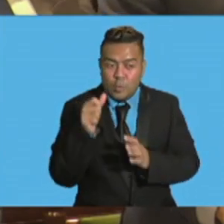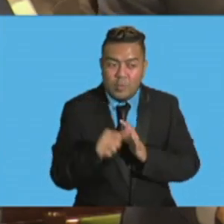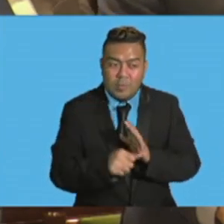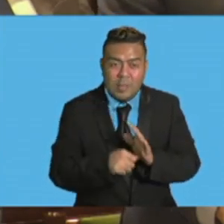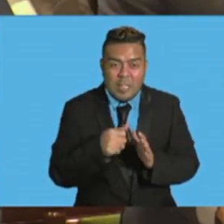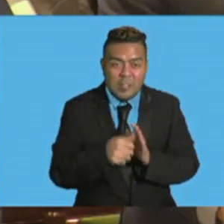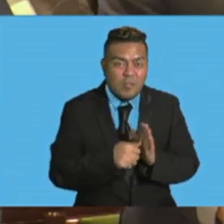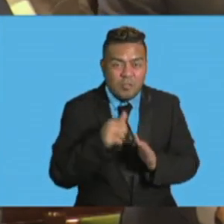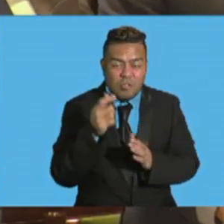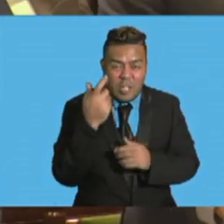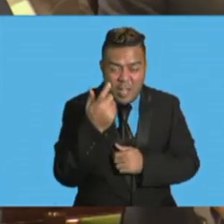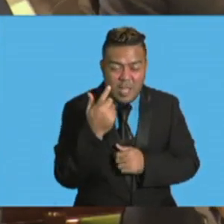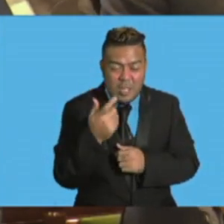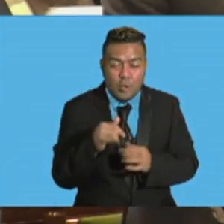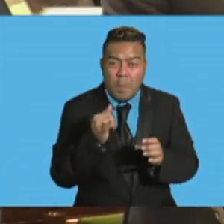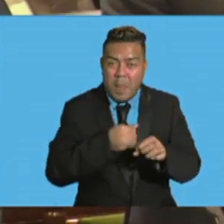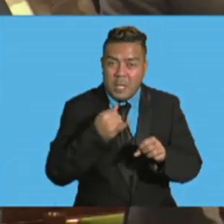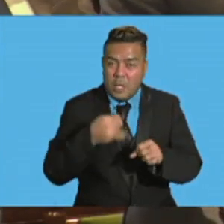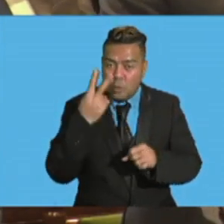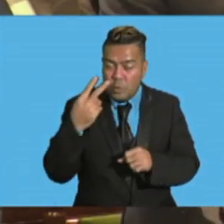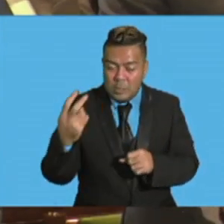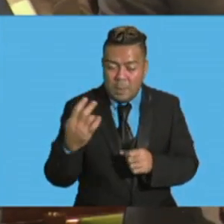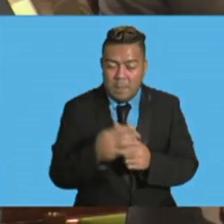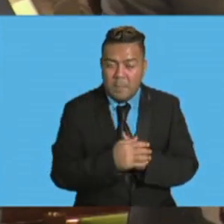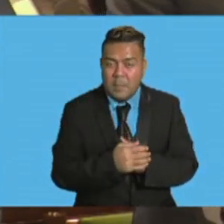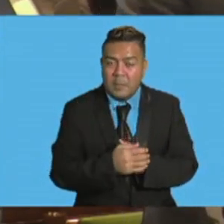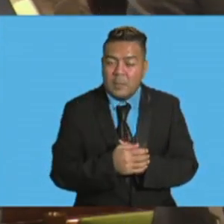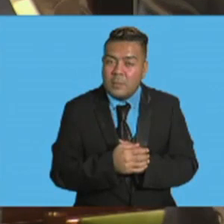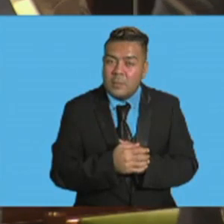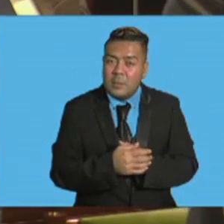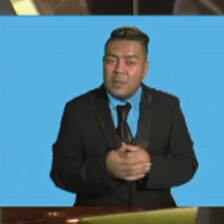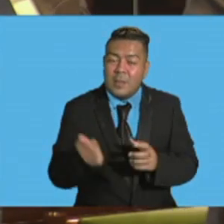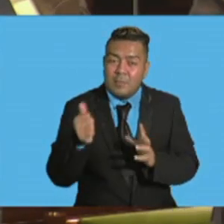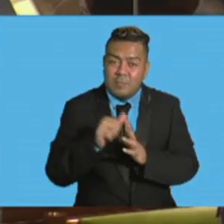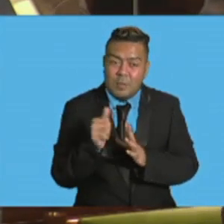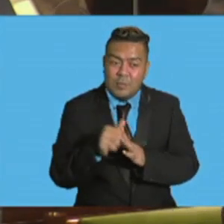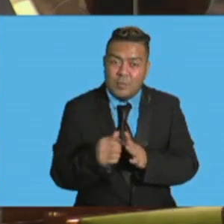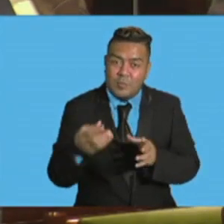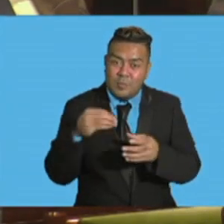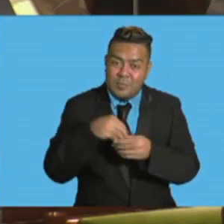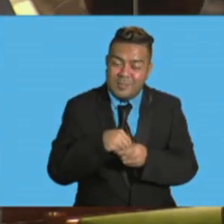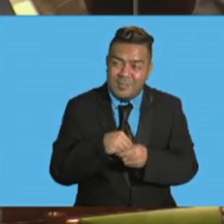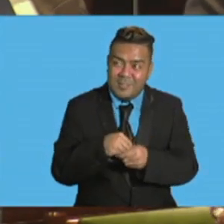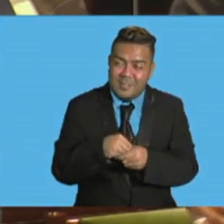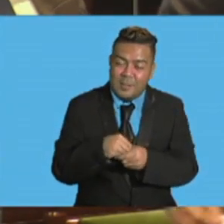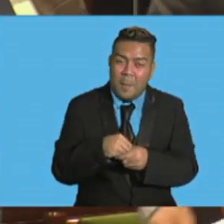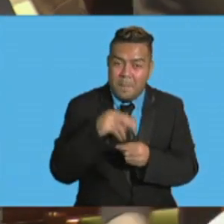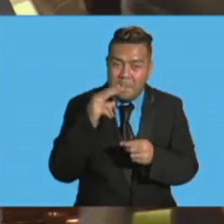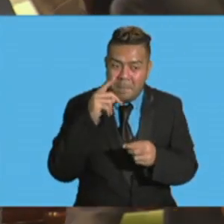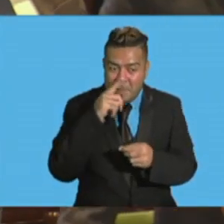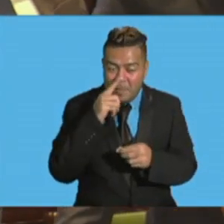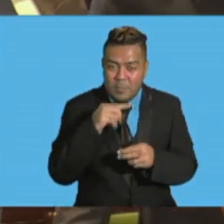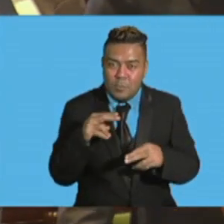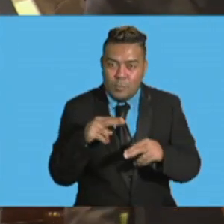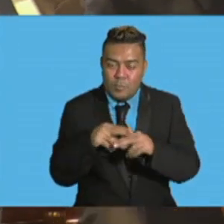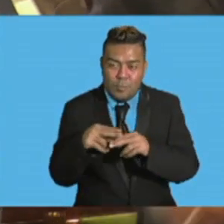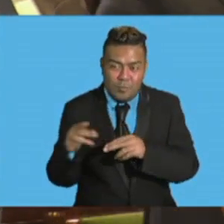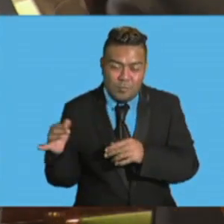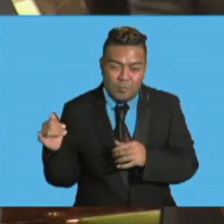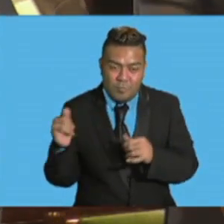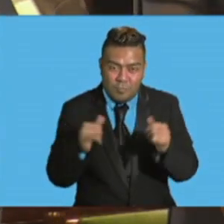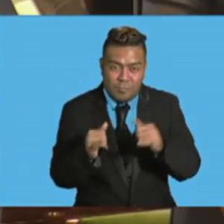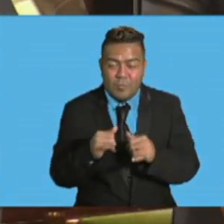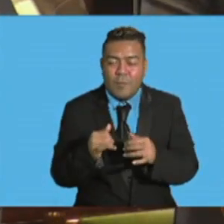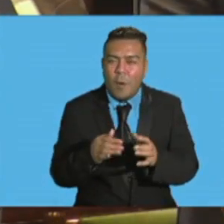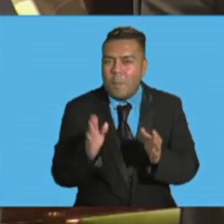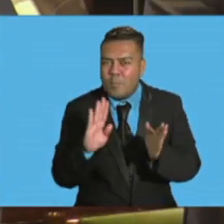into medical tourism, investment in soft infrastructure, and also to assist Fiji to propel private sector development.